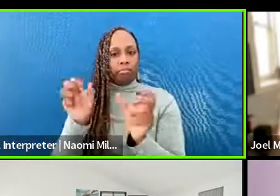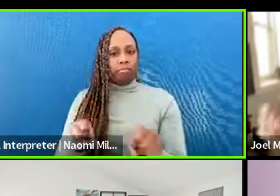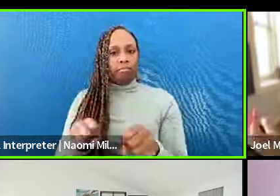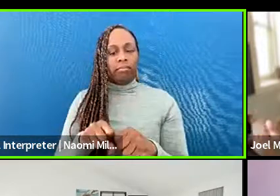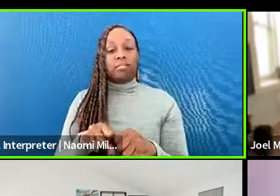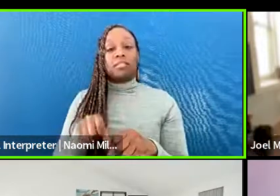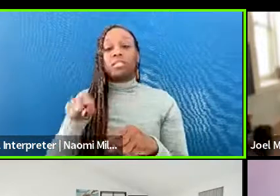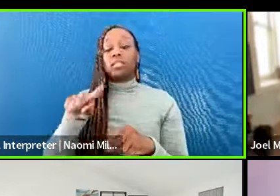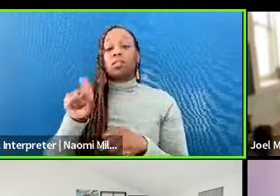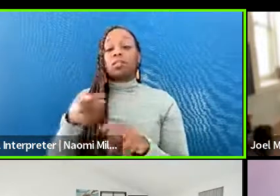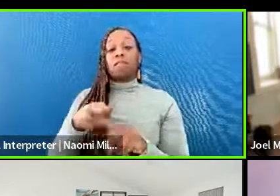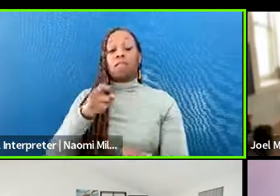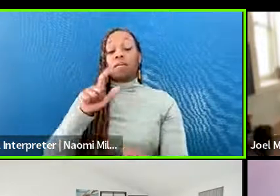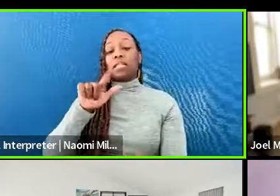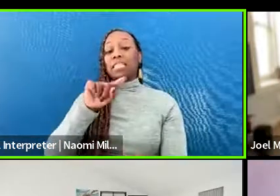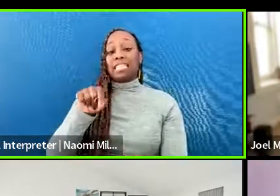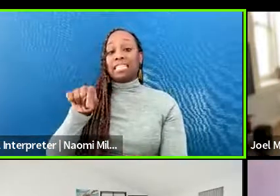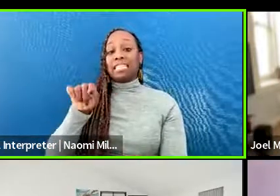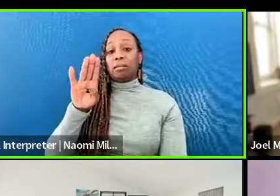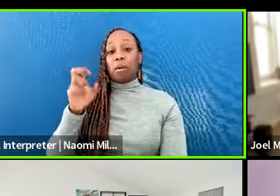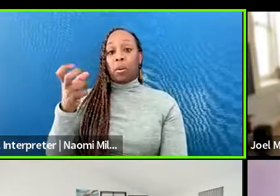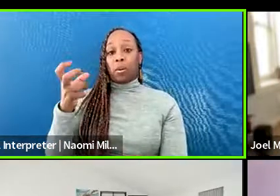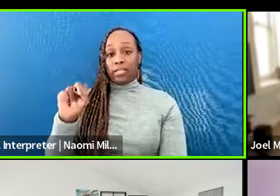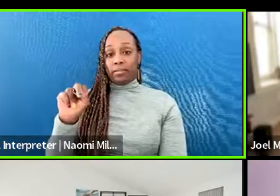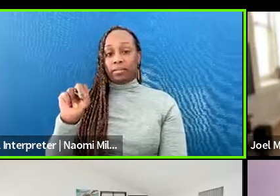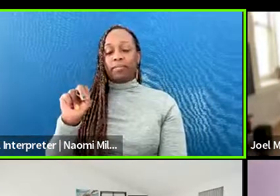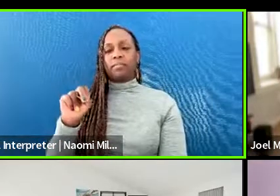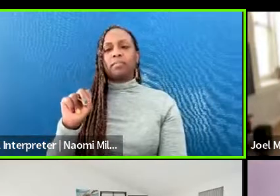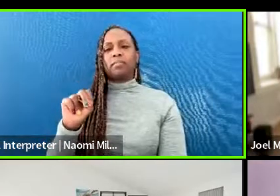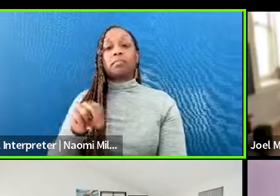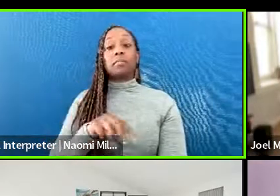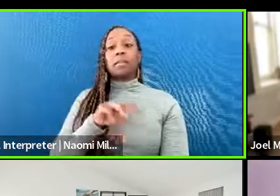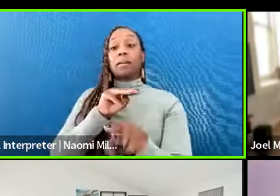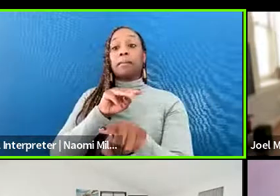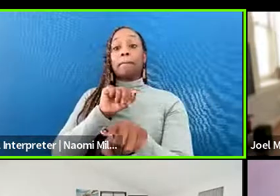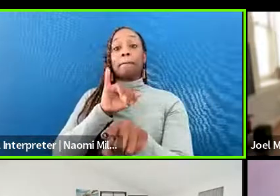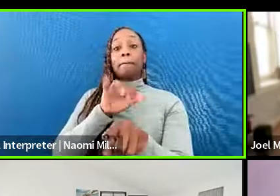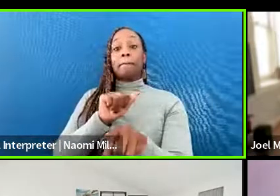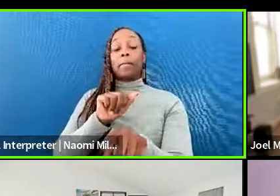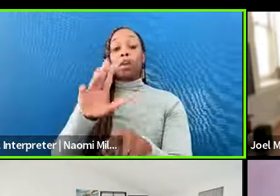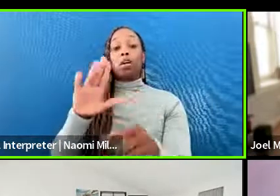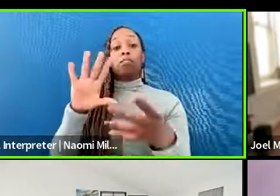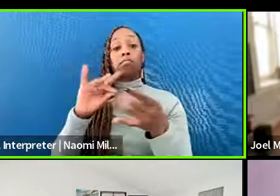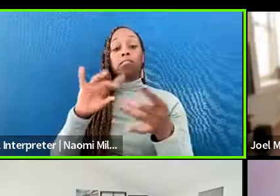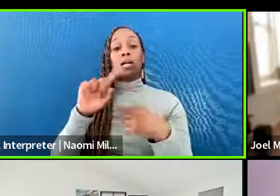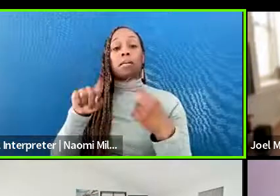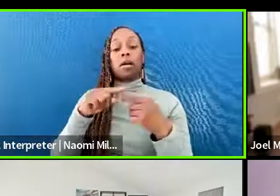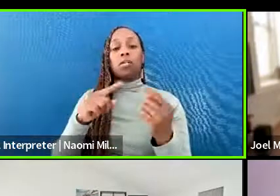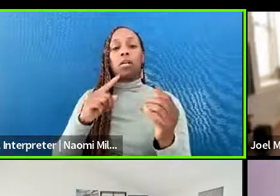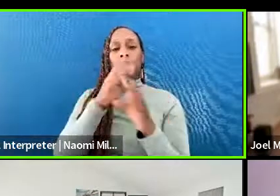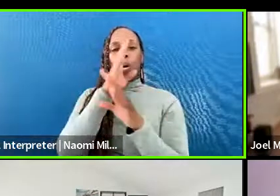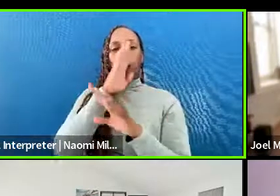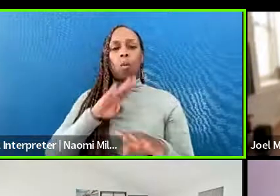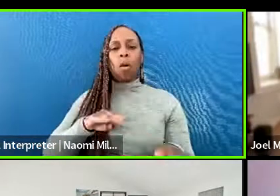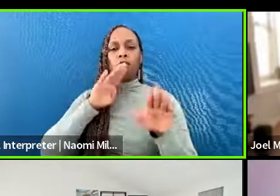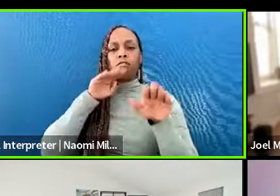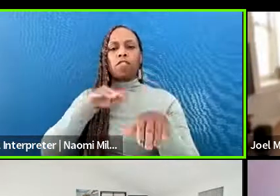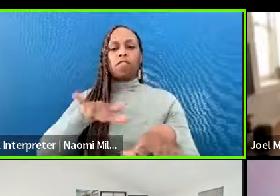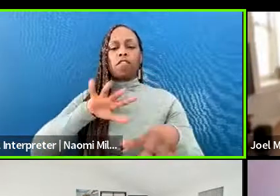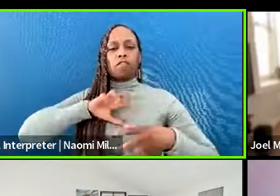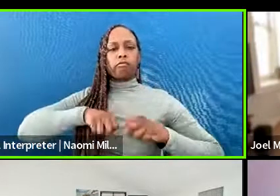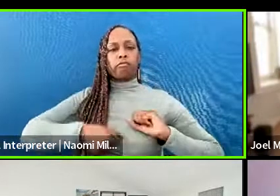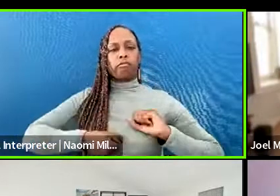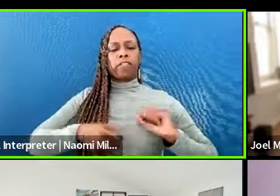own Liz Bowen. Mia's reflections on the quiet river of grief that attends disabled